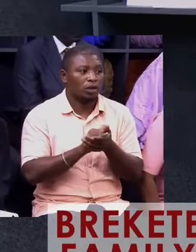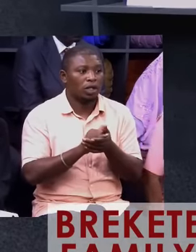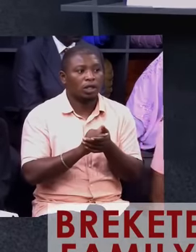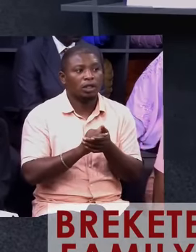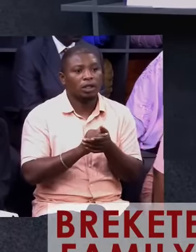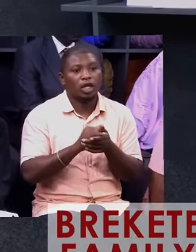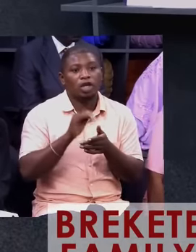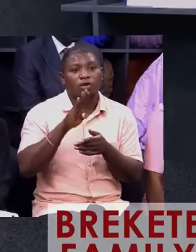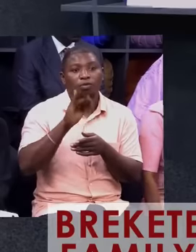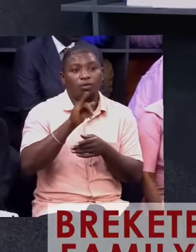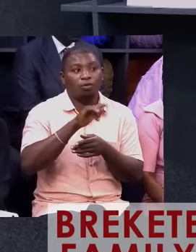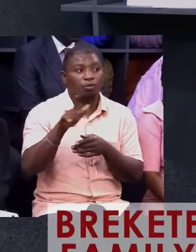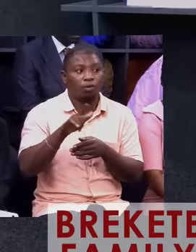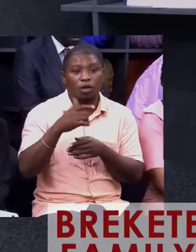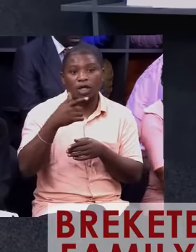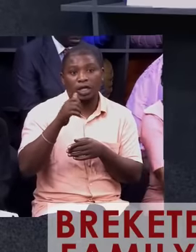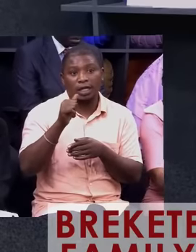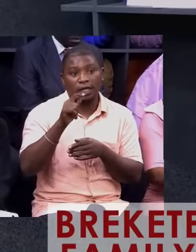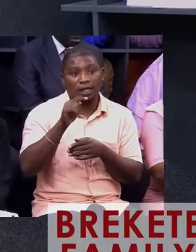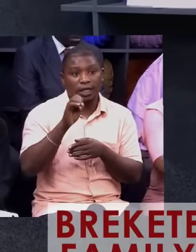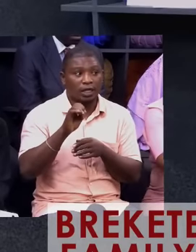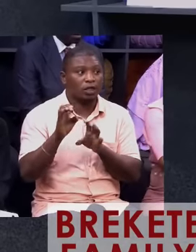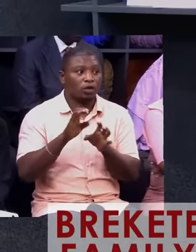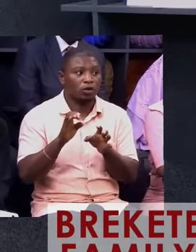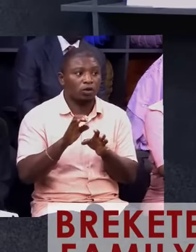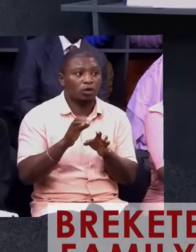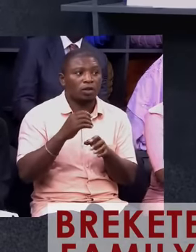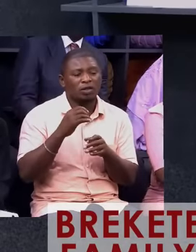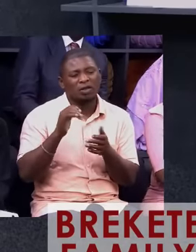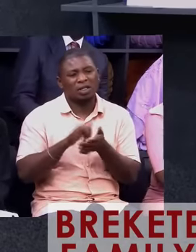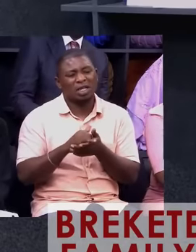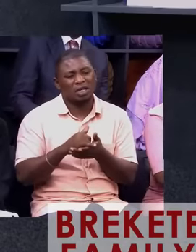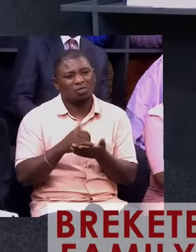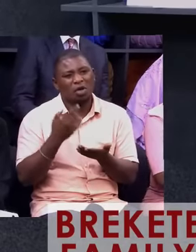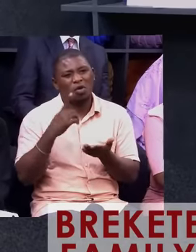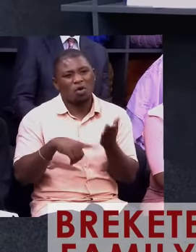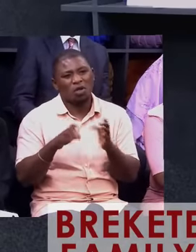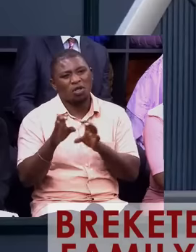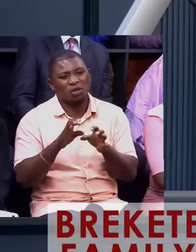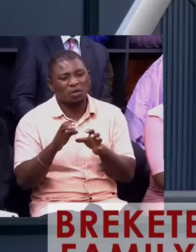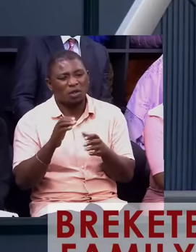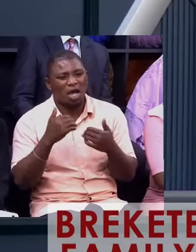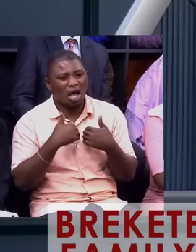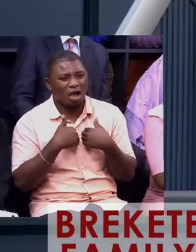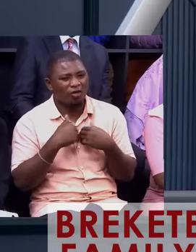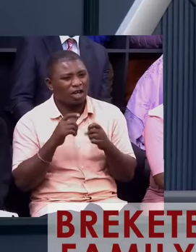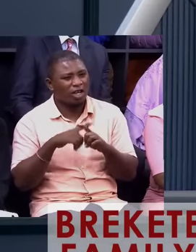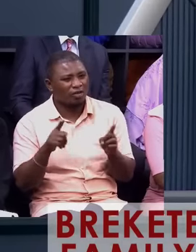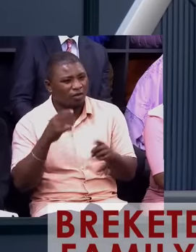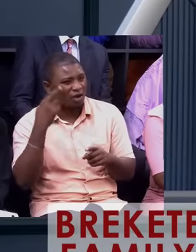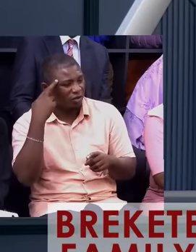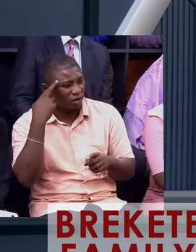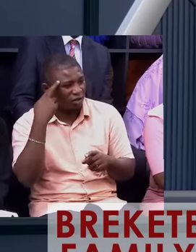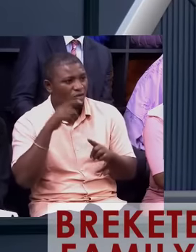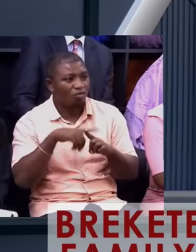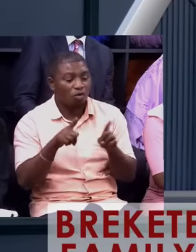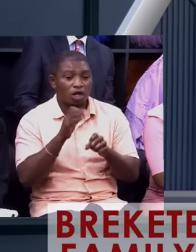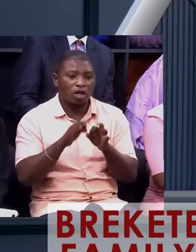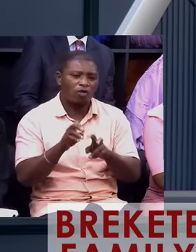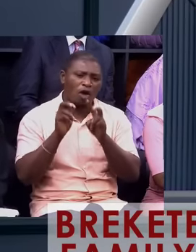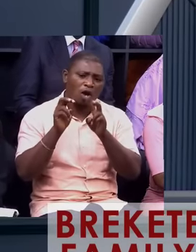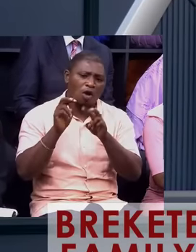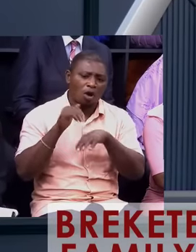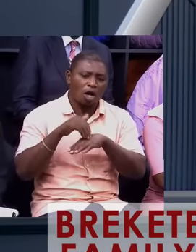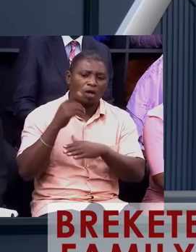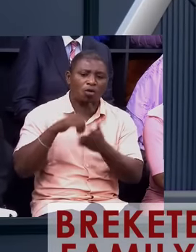do I know some people they feel say the thing way they do he get a ulterior motive but if you look